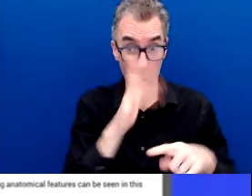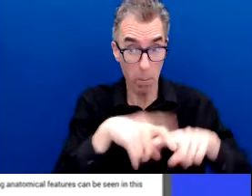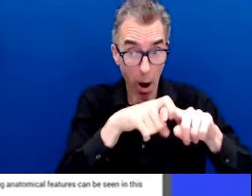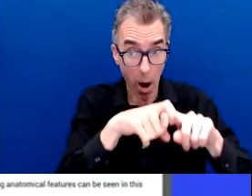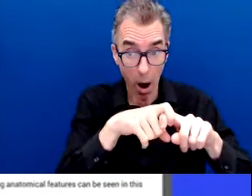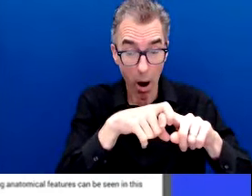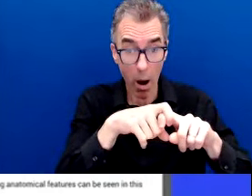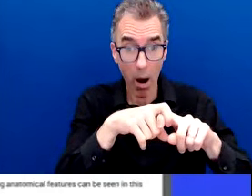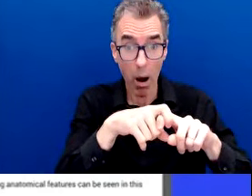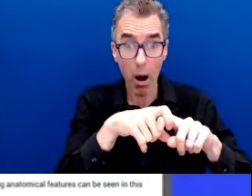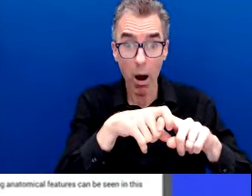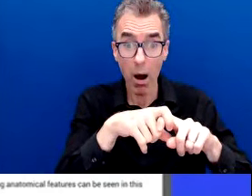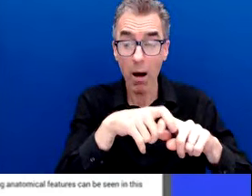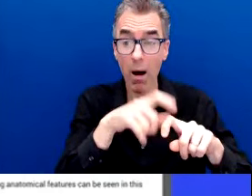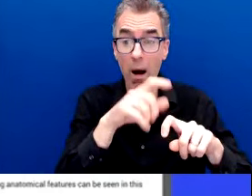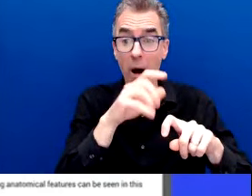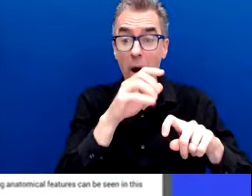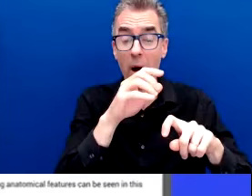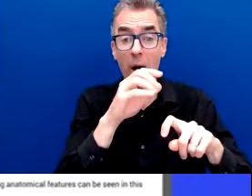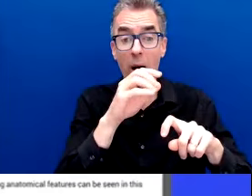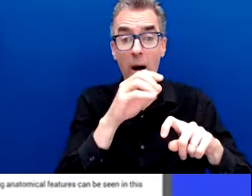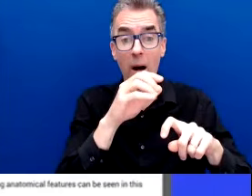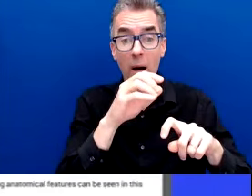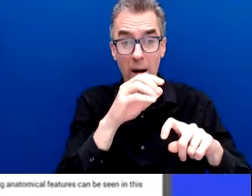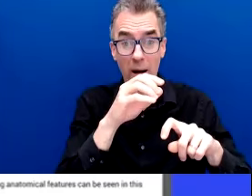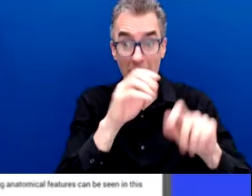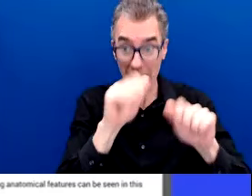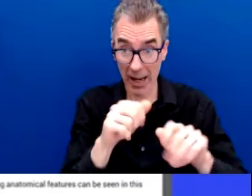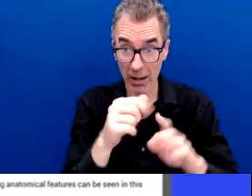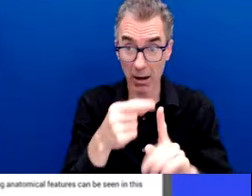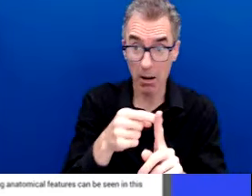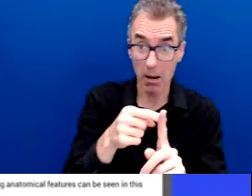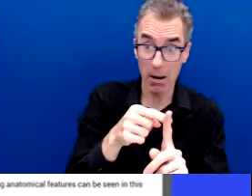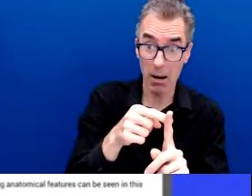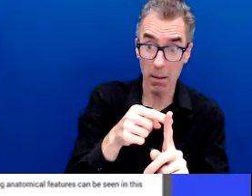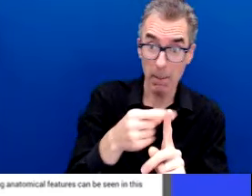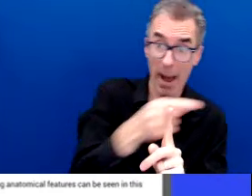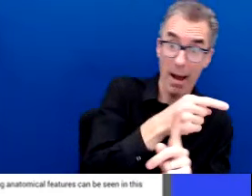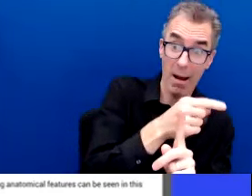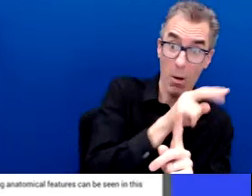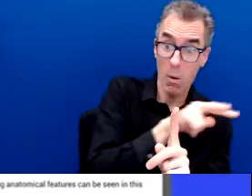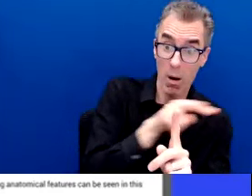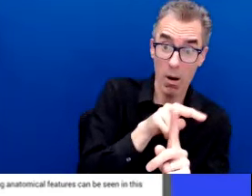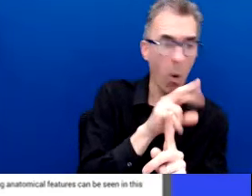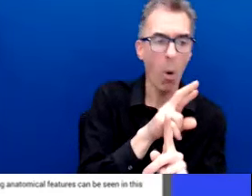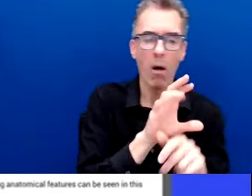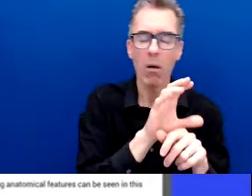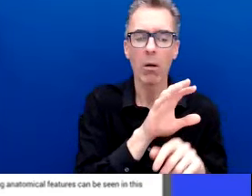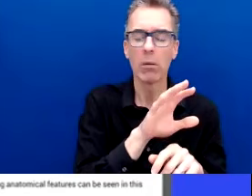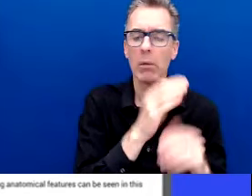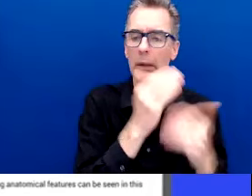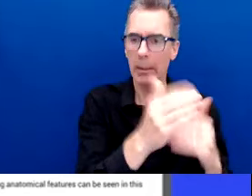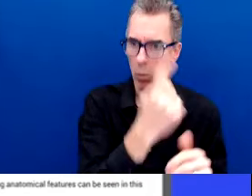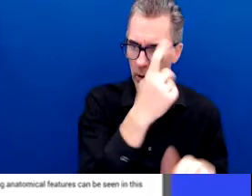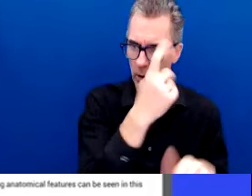rewind. They read or after reaching the interaction, can they back up and watch it again? Or is it no, they had to watch it once and done? So you